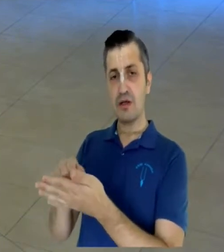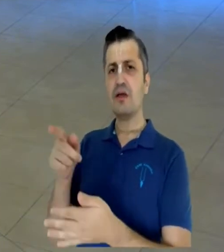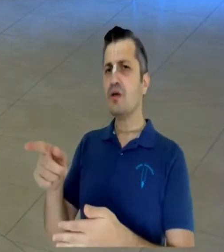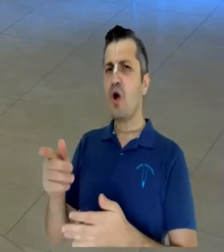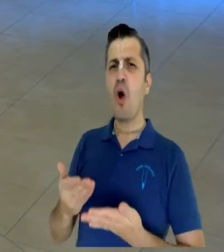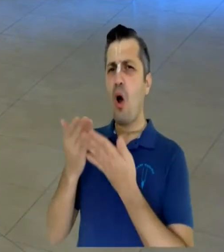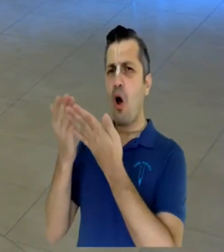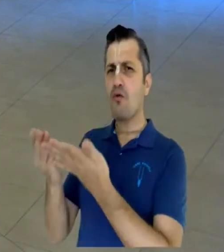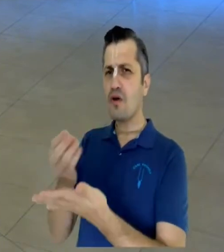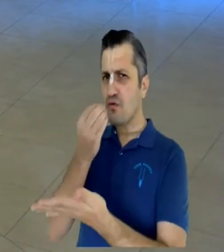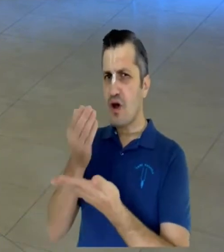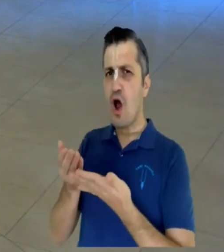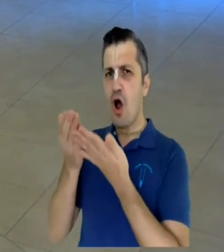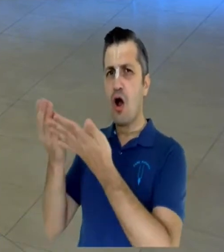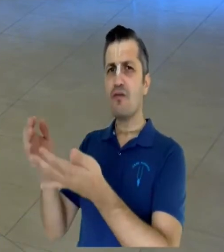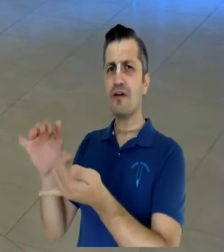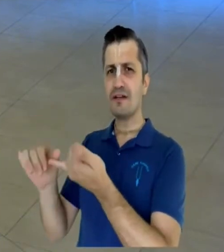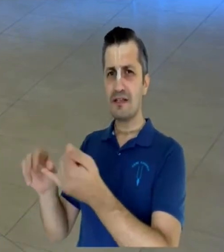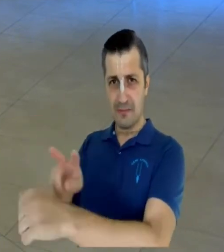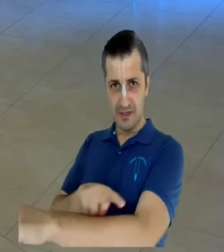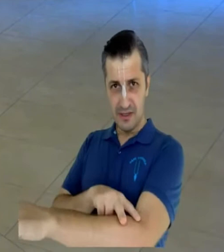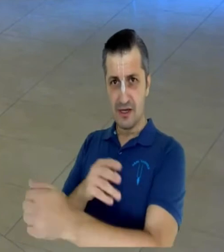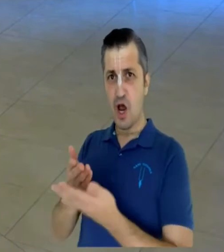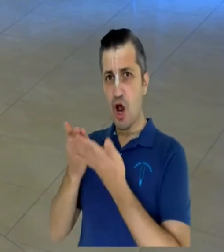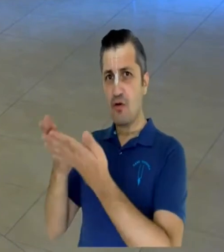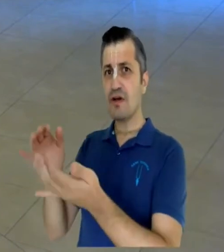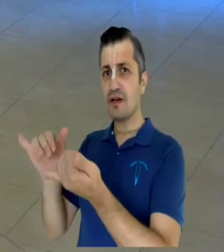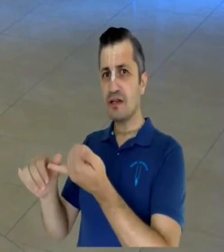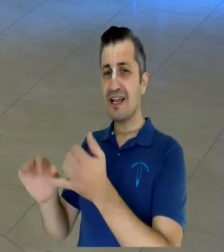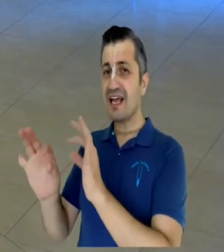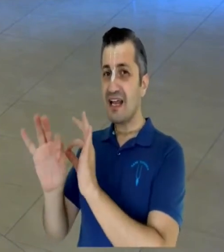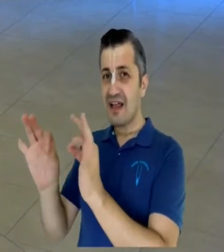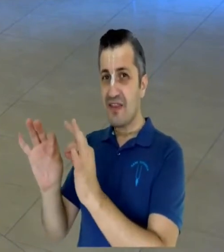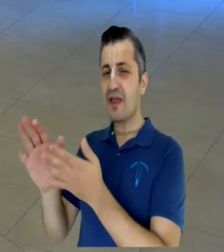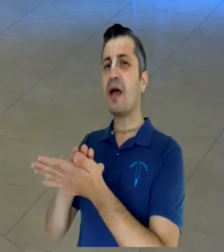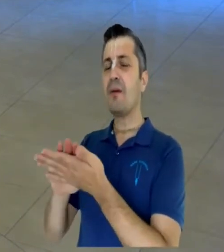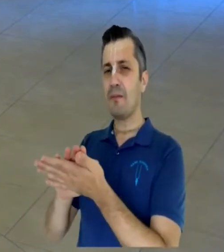naturally, if we eat things naturally due to this karmic